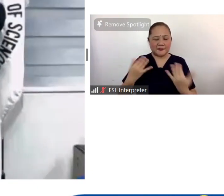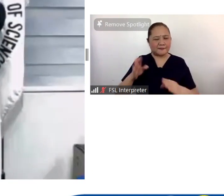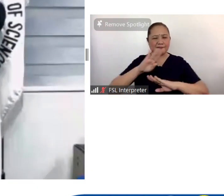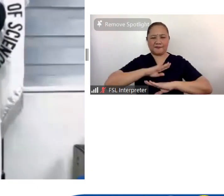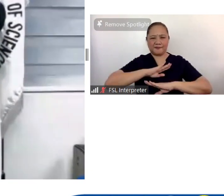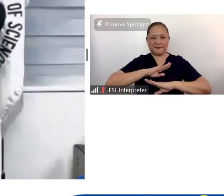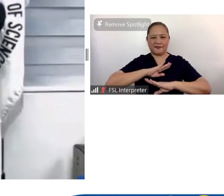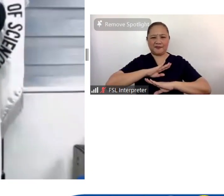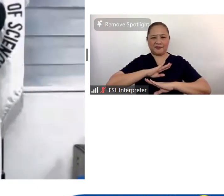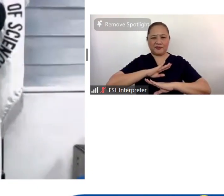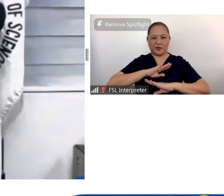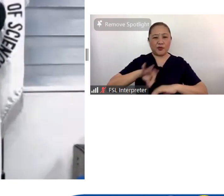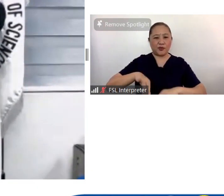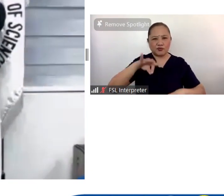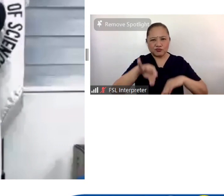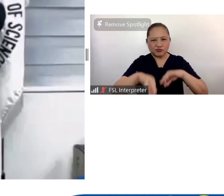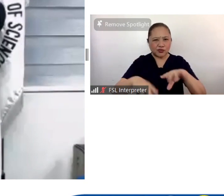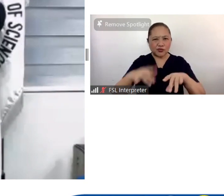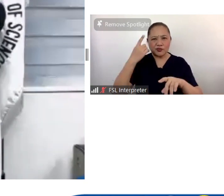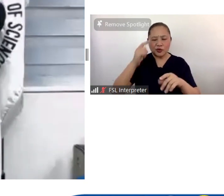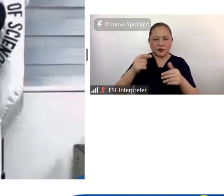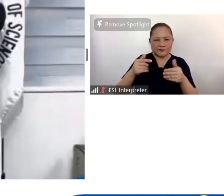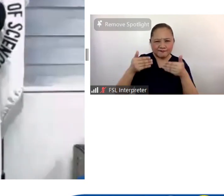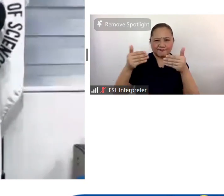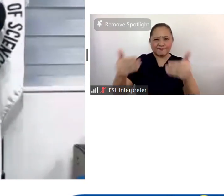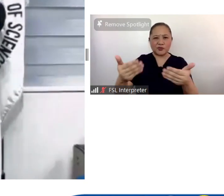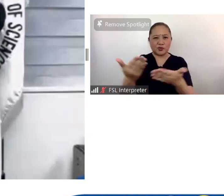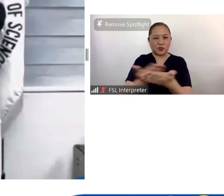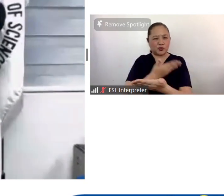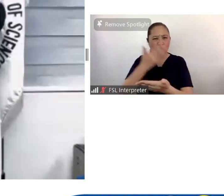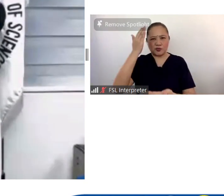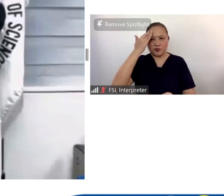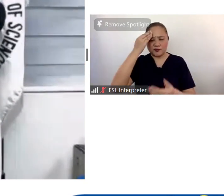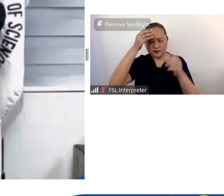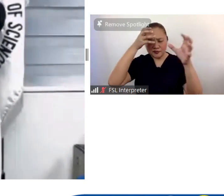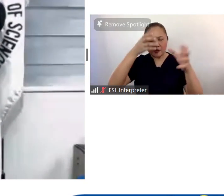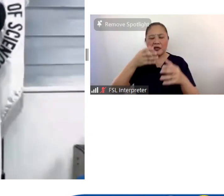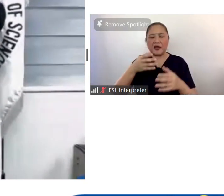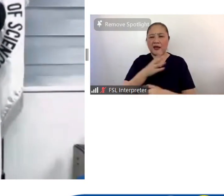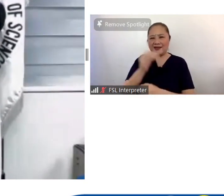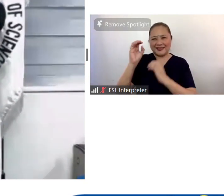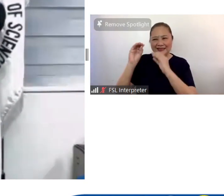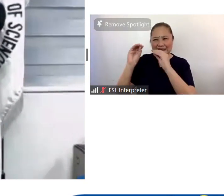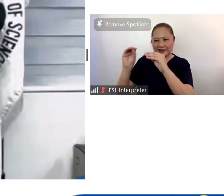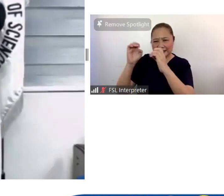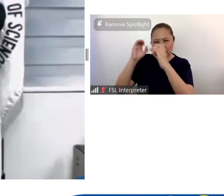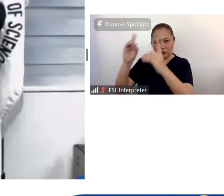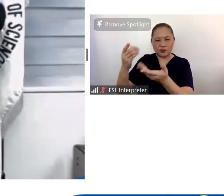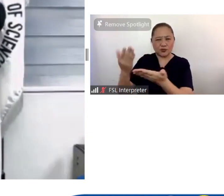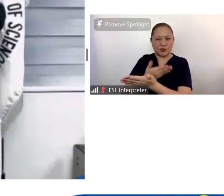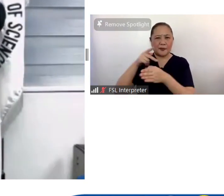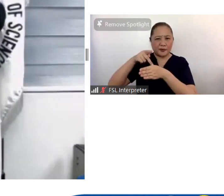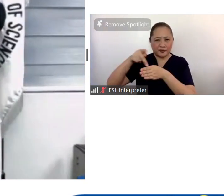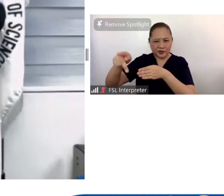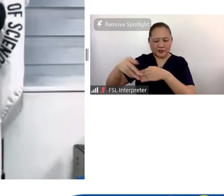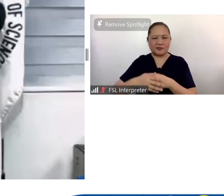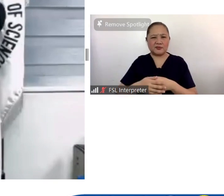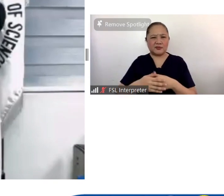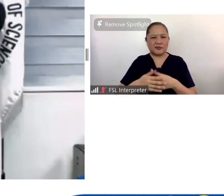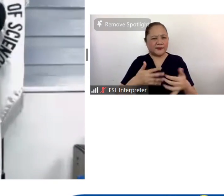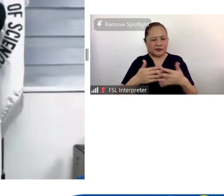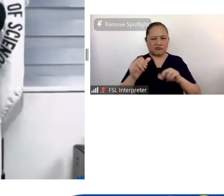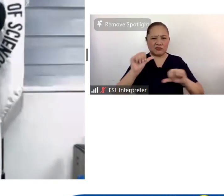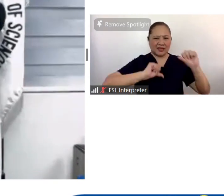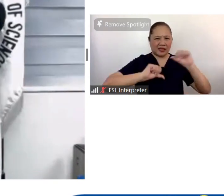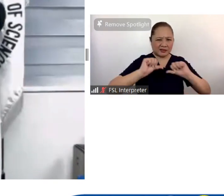of contributing to the advancement of new knowledge and the education of new professionals, even scientists on